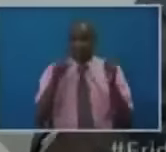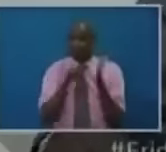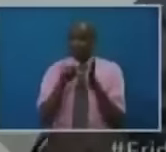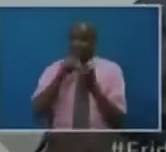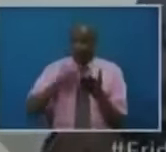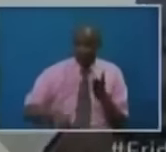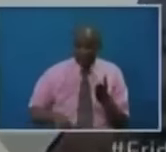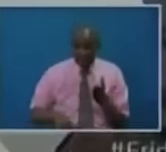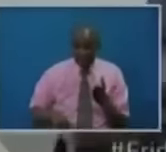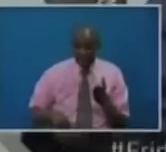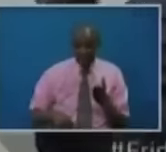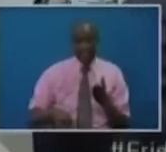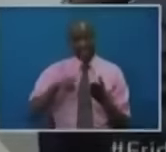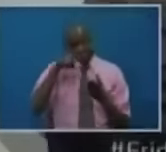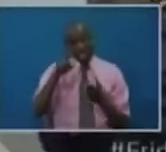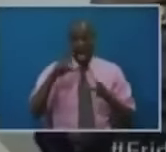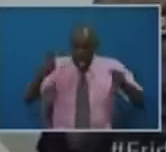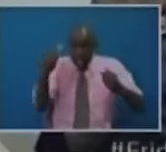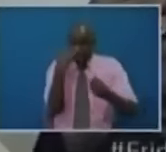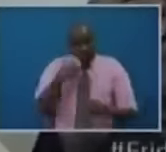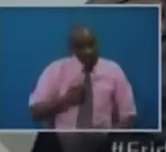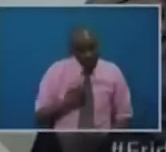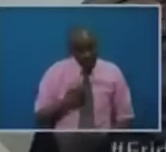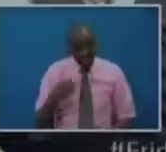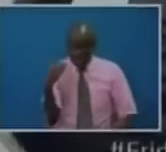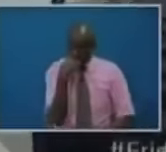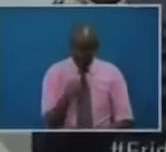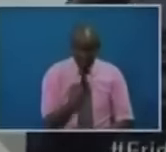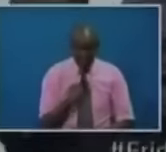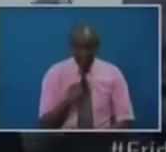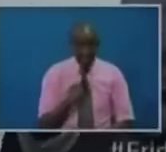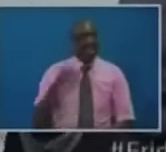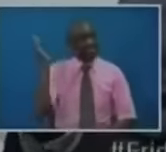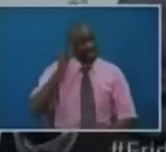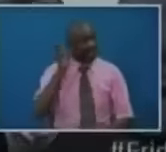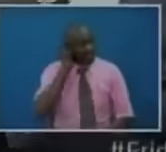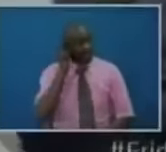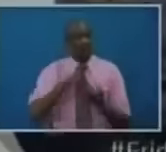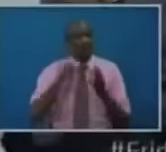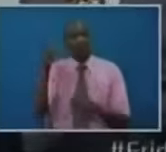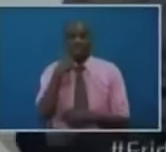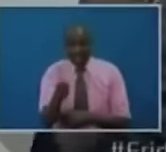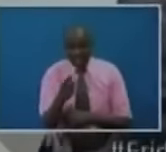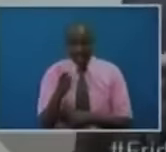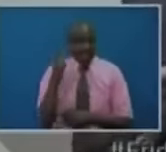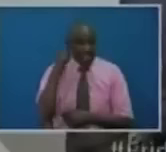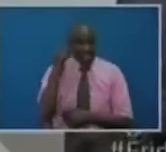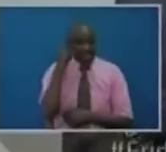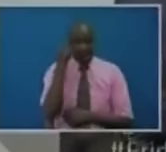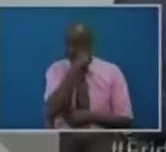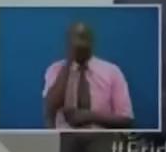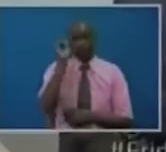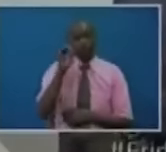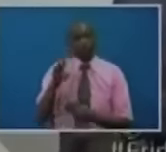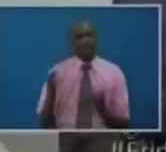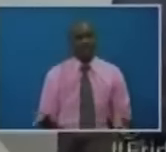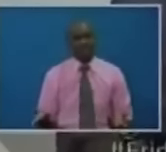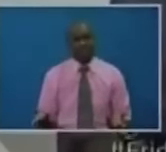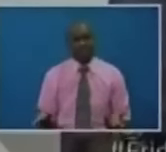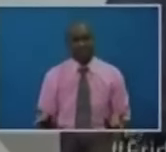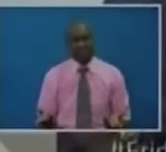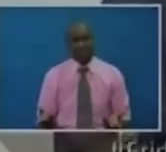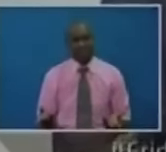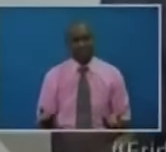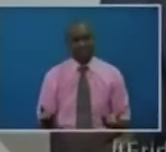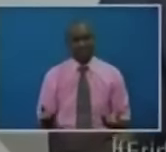is, tell if me. You reason. Mm-hmm. Never reason to what they say, mm-hmm, because your ears are not dustbins. Oof. Oh,